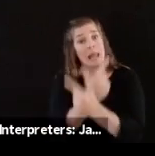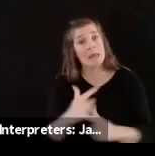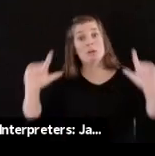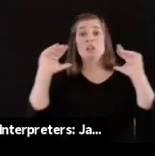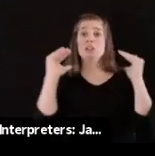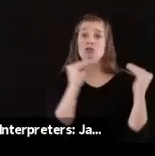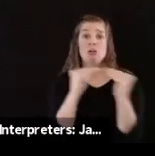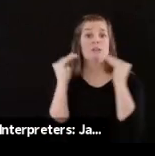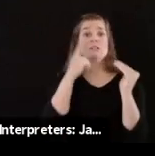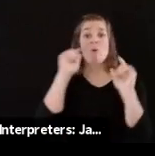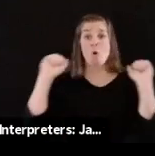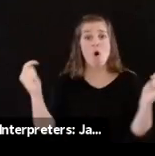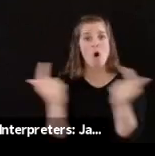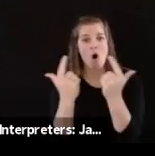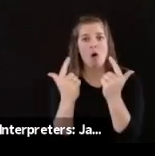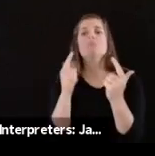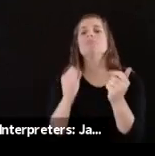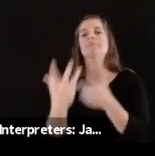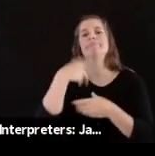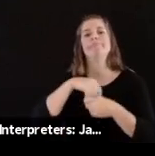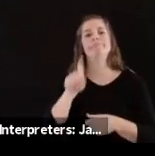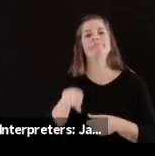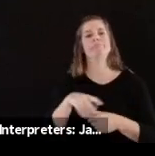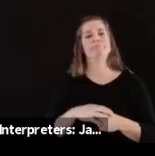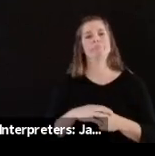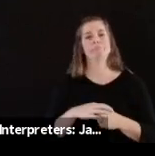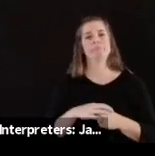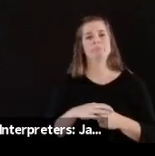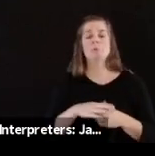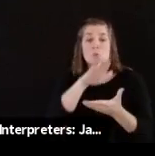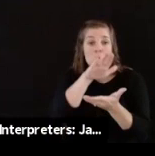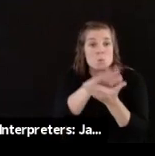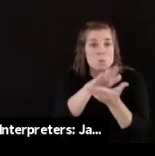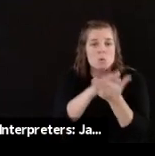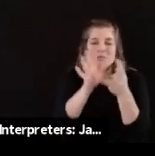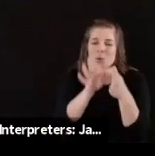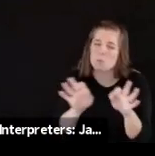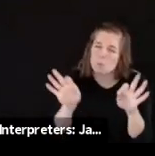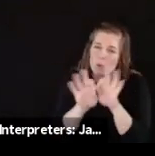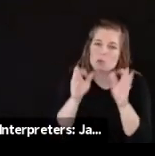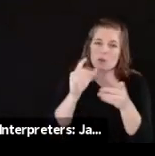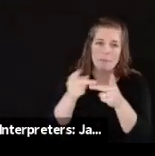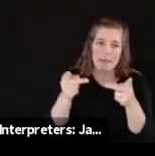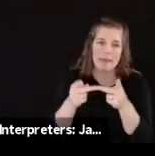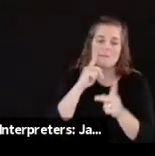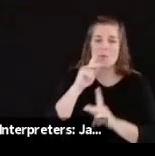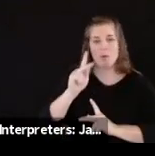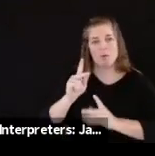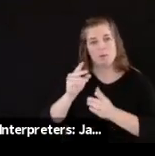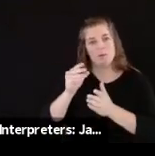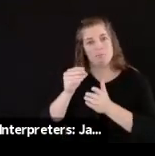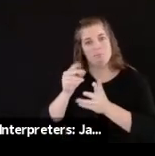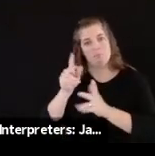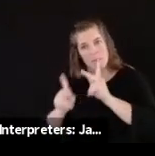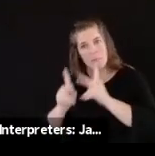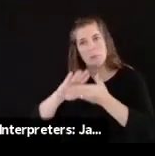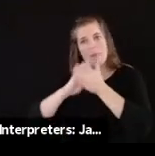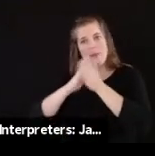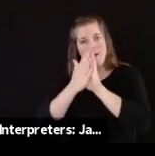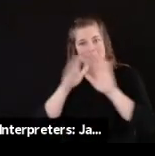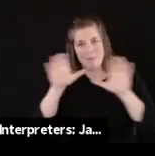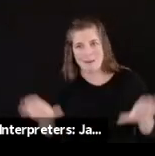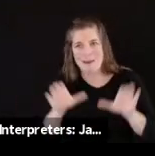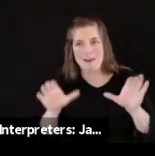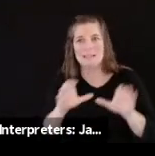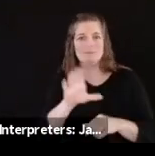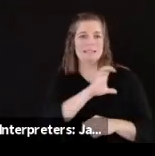slogan. Because schools are crucial places for children to become active citizens and to learn the skills